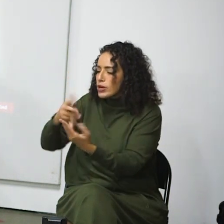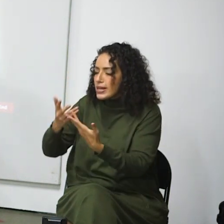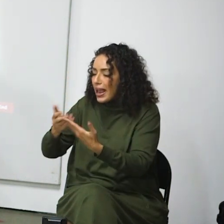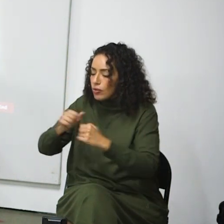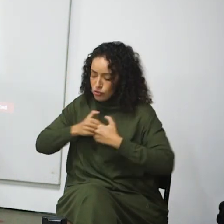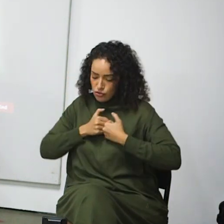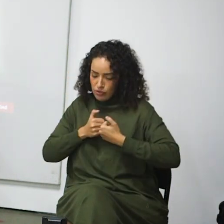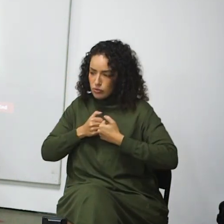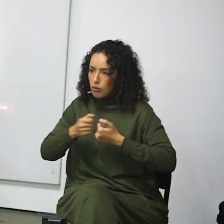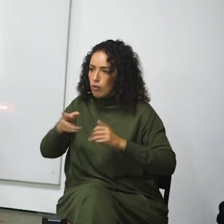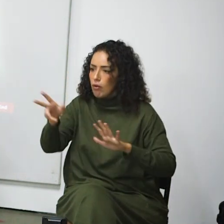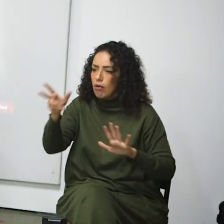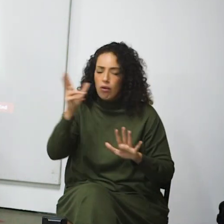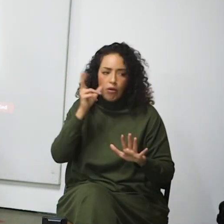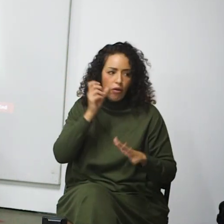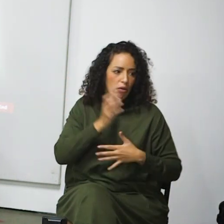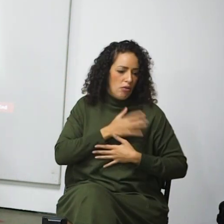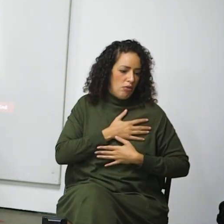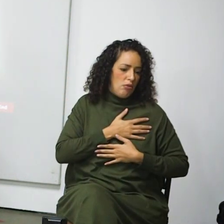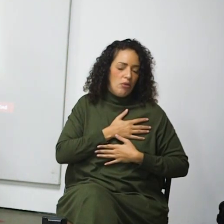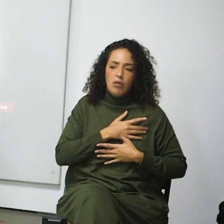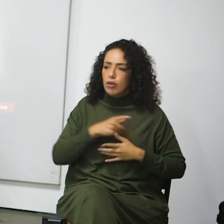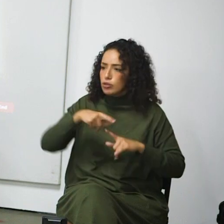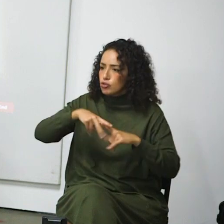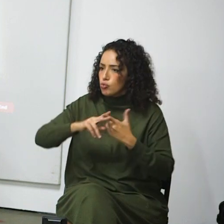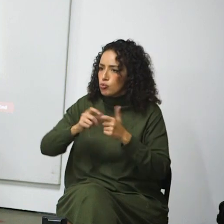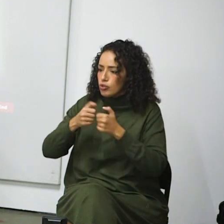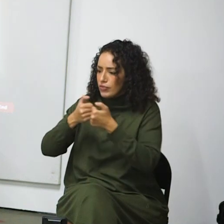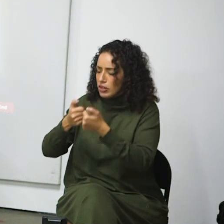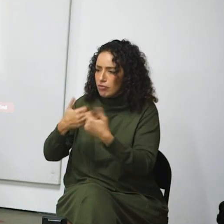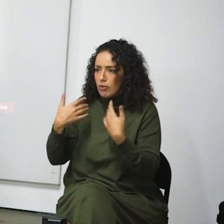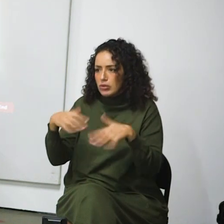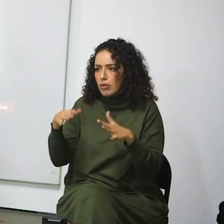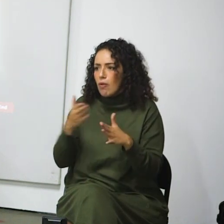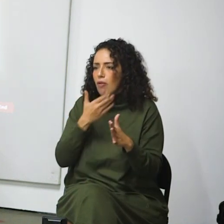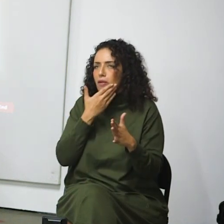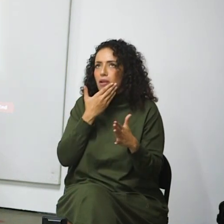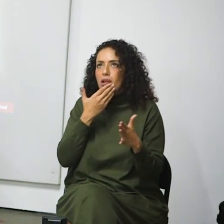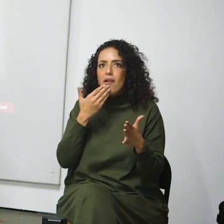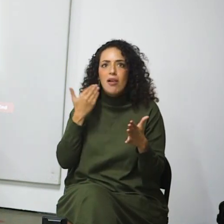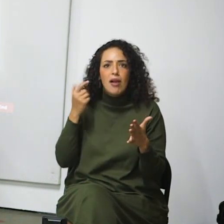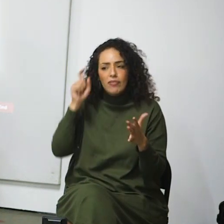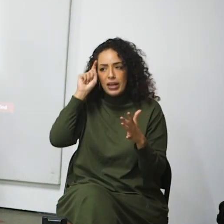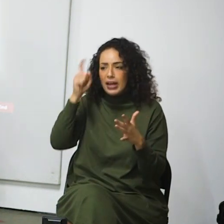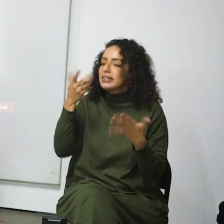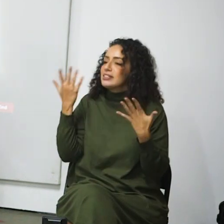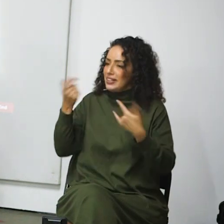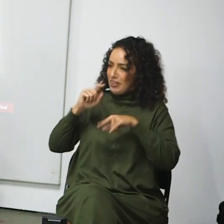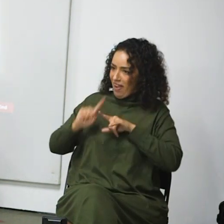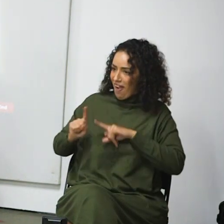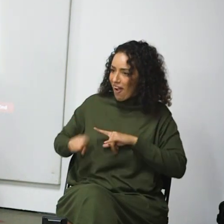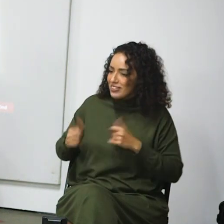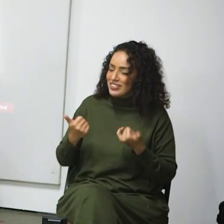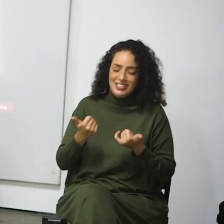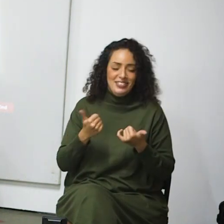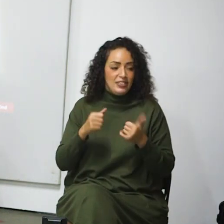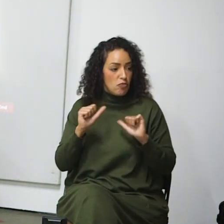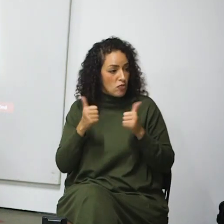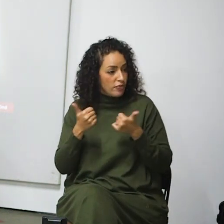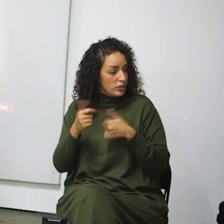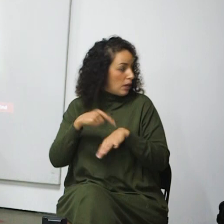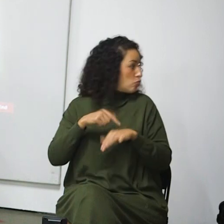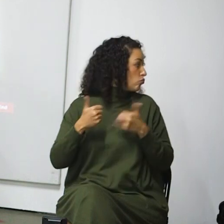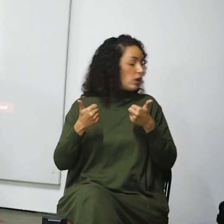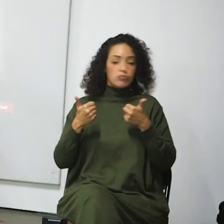Sounds fantastic. I mean, I love all those ideas around tools of generosity, and yeah, how do we? Yeah. Oh well, let's get straight into it. That sounds good. If that's okay for time.